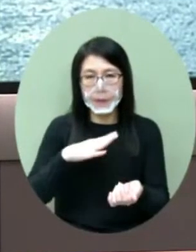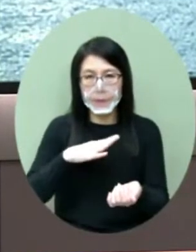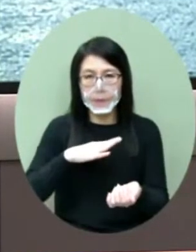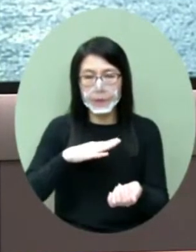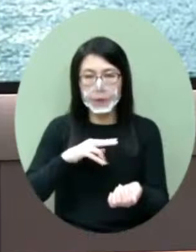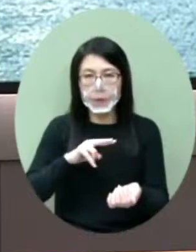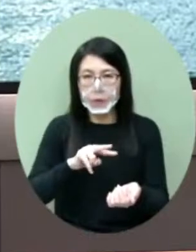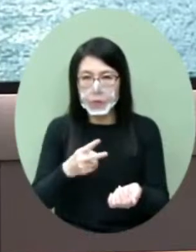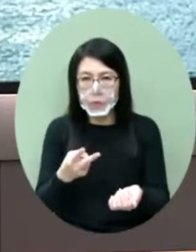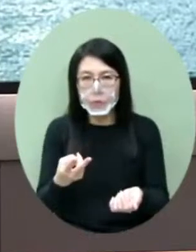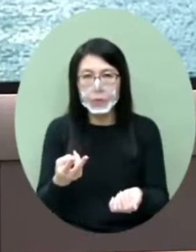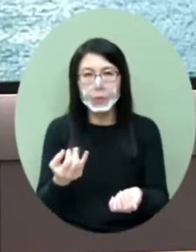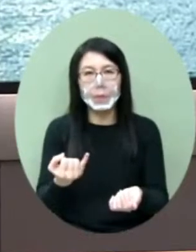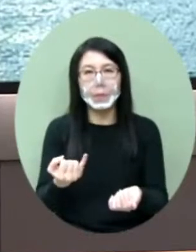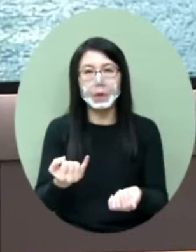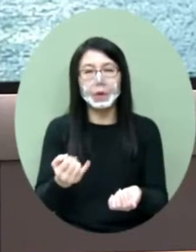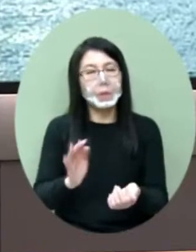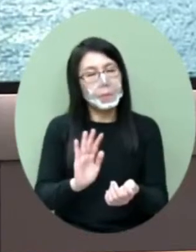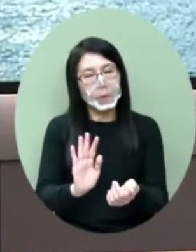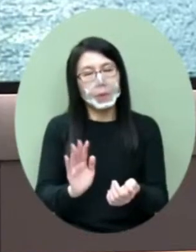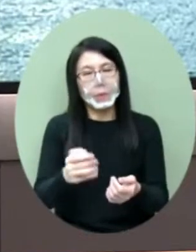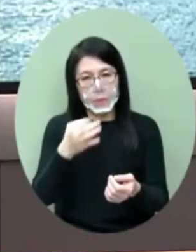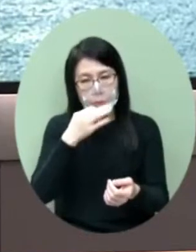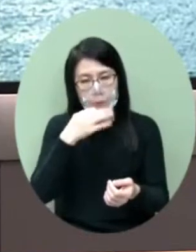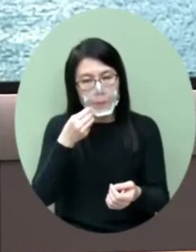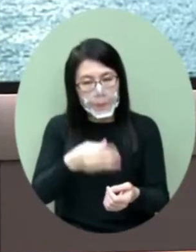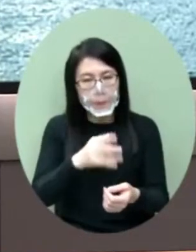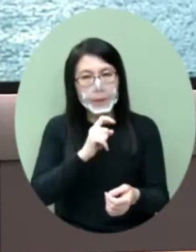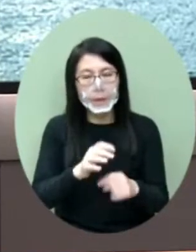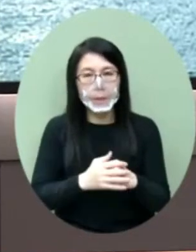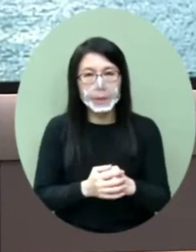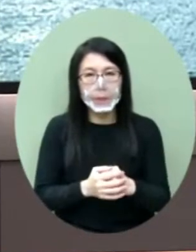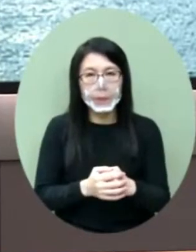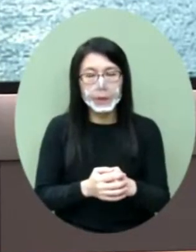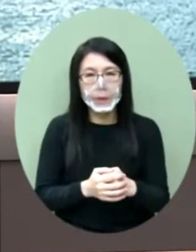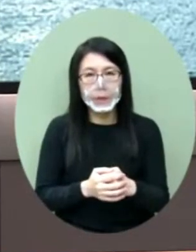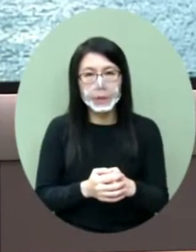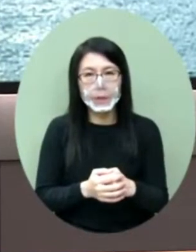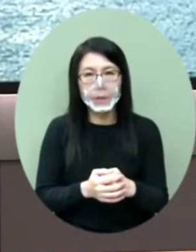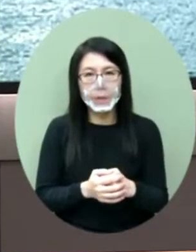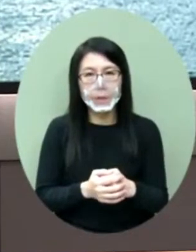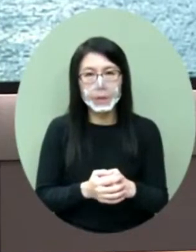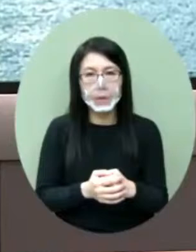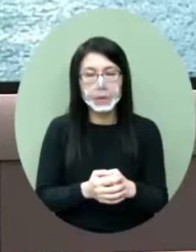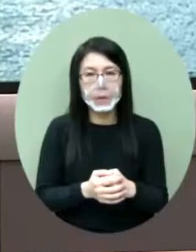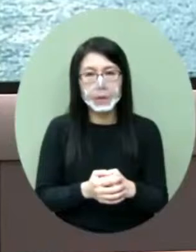This will reduce the chance of the case getting more serious.